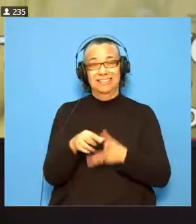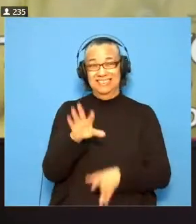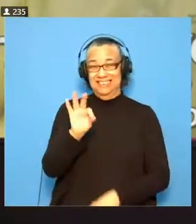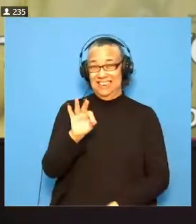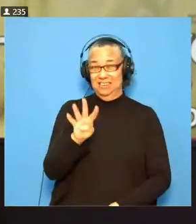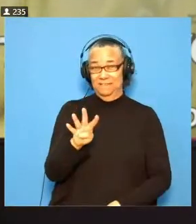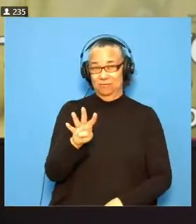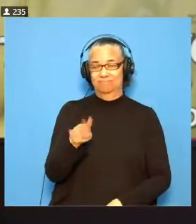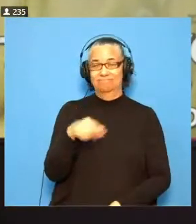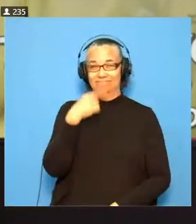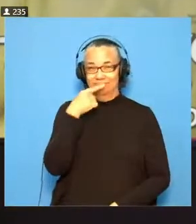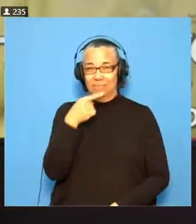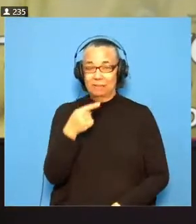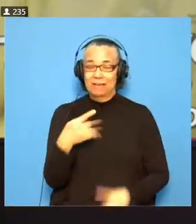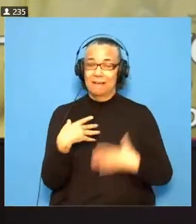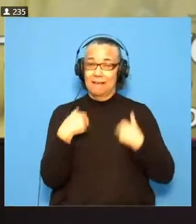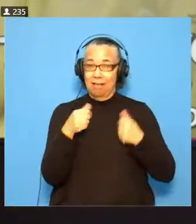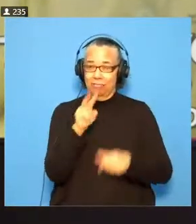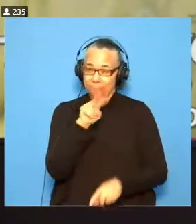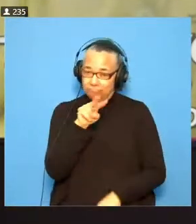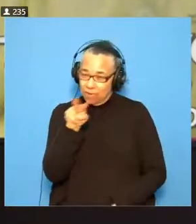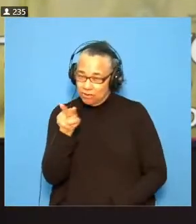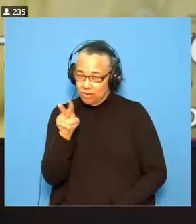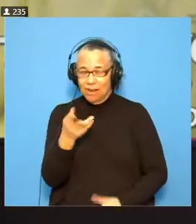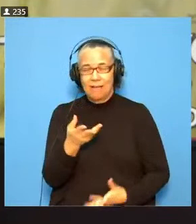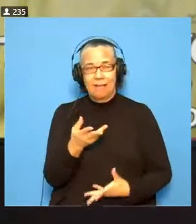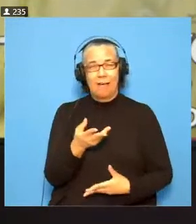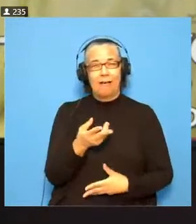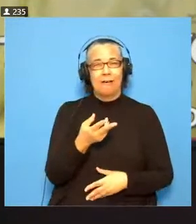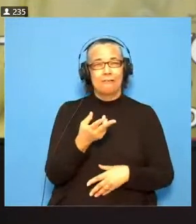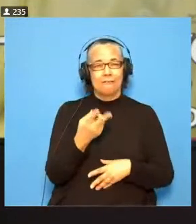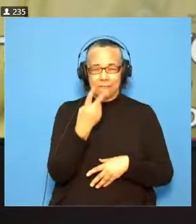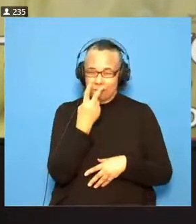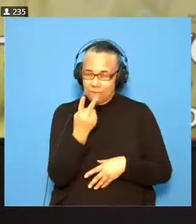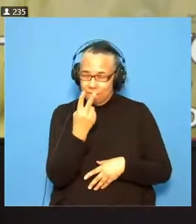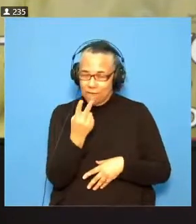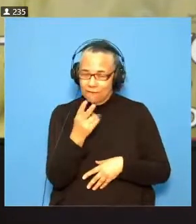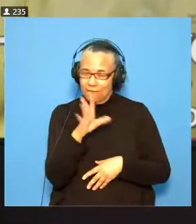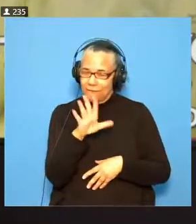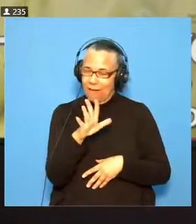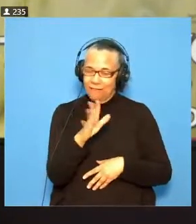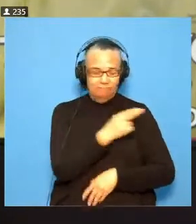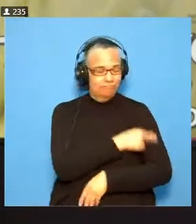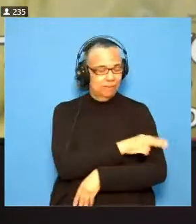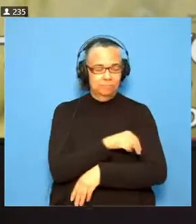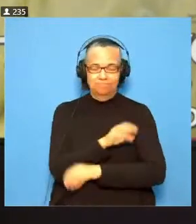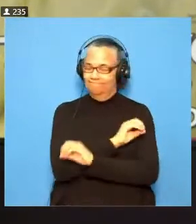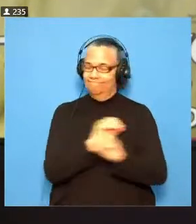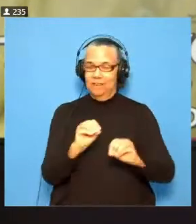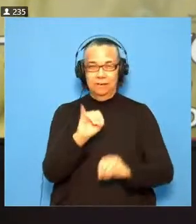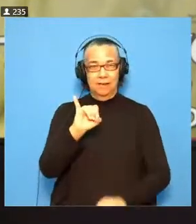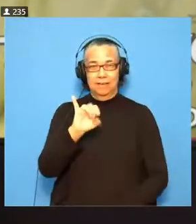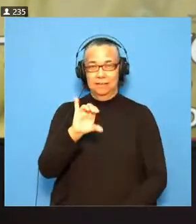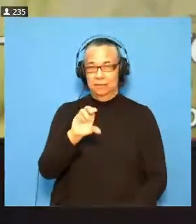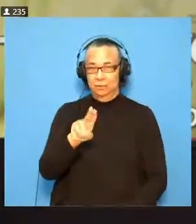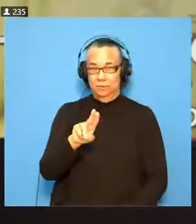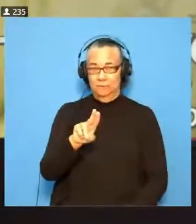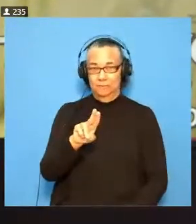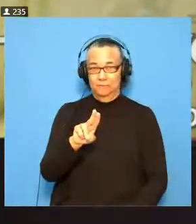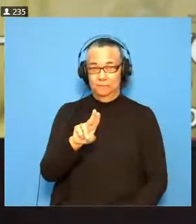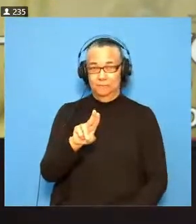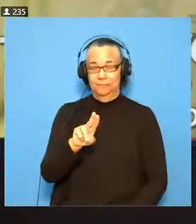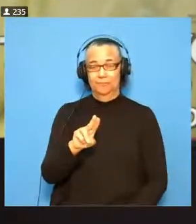are under public health monitoring and 5 were hospitalized, none in critical care. Since March